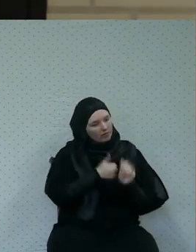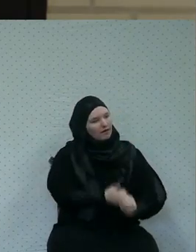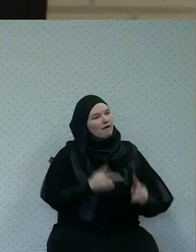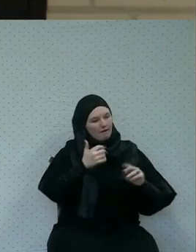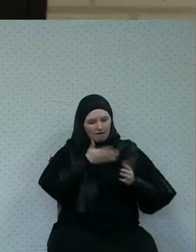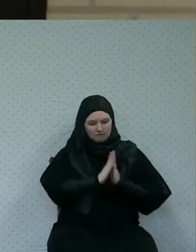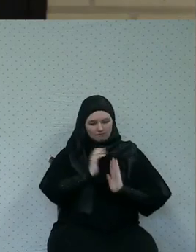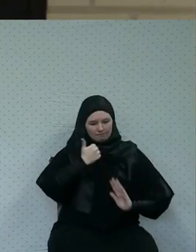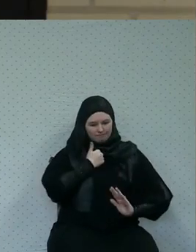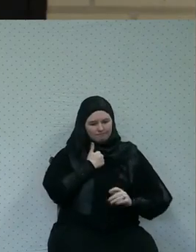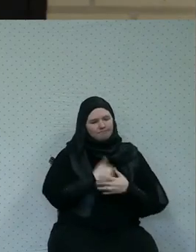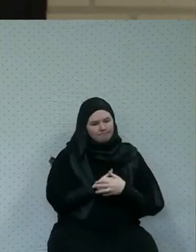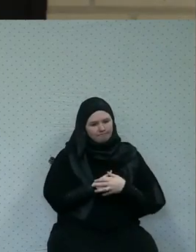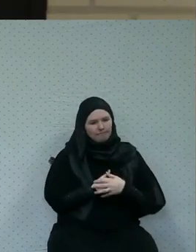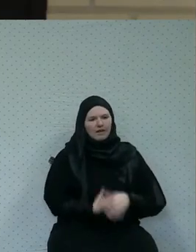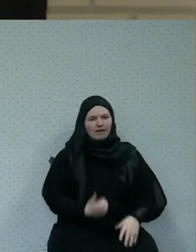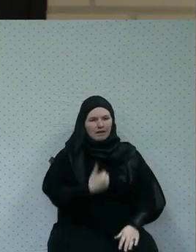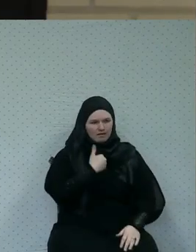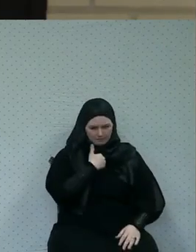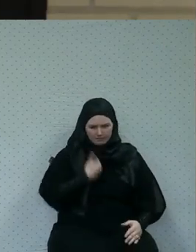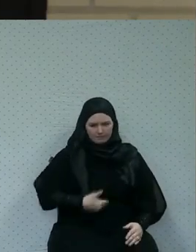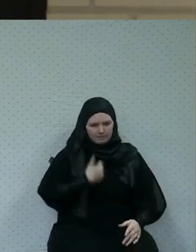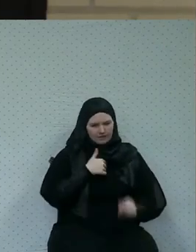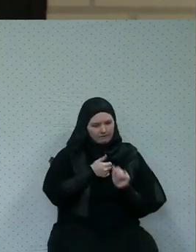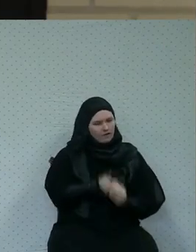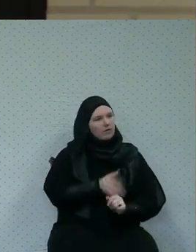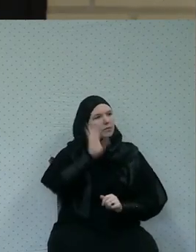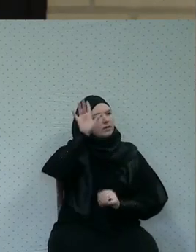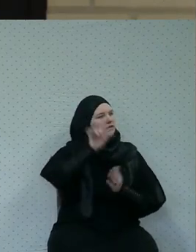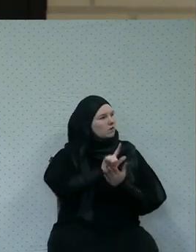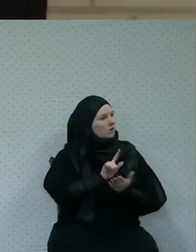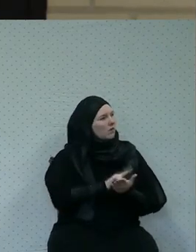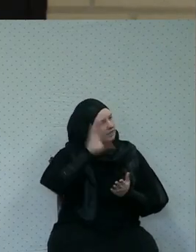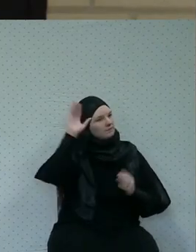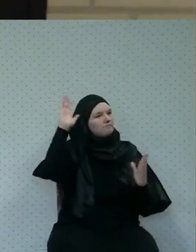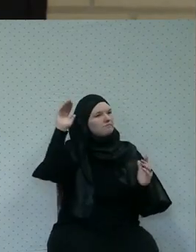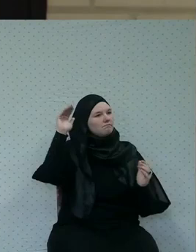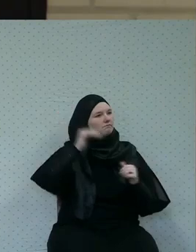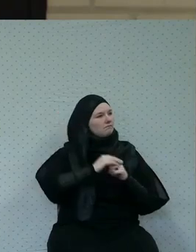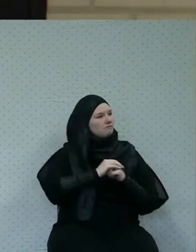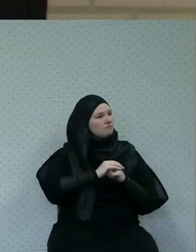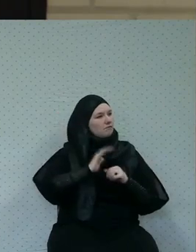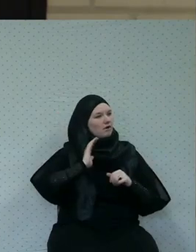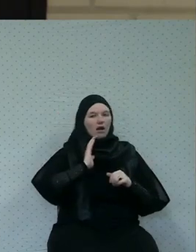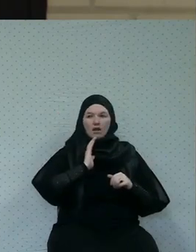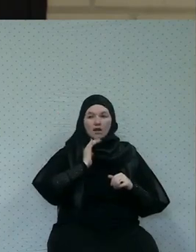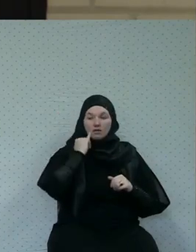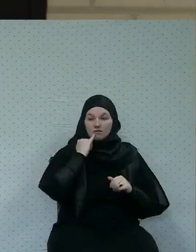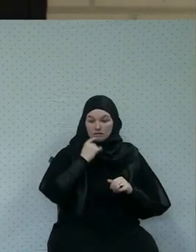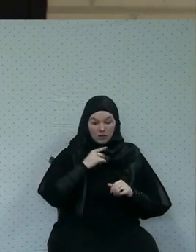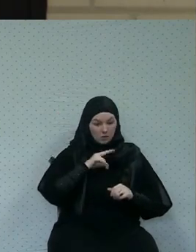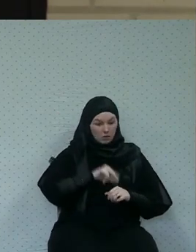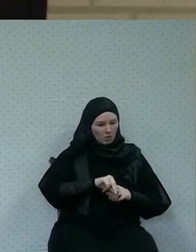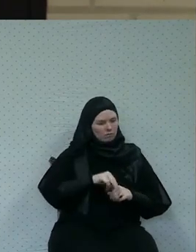ask ourselves, are we in compliance with his expectations? Our life will change.